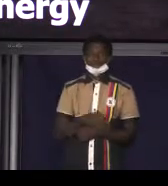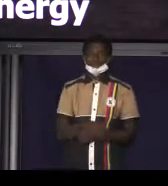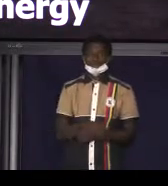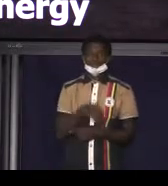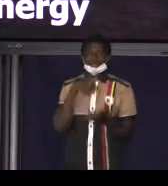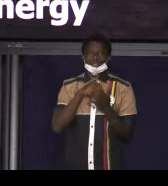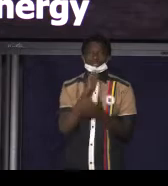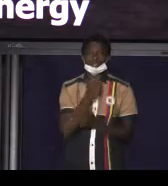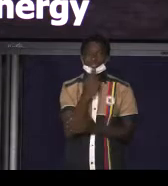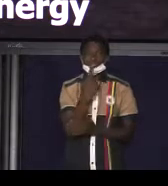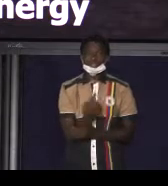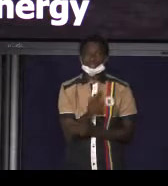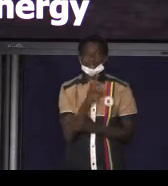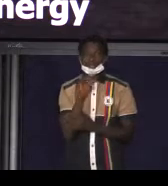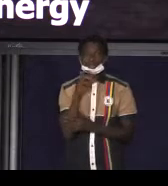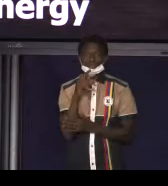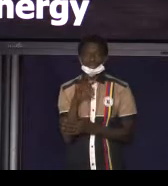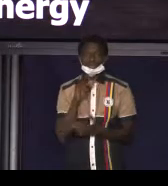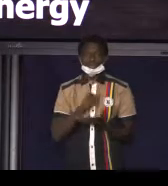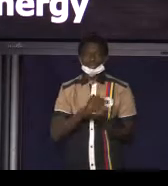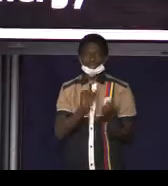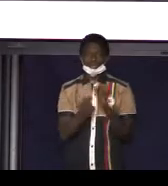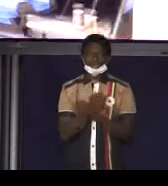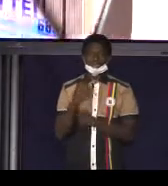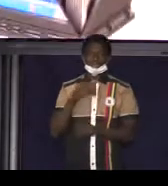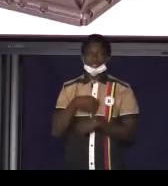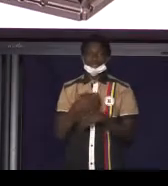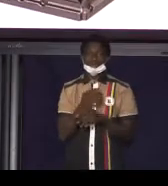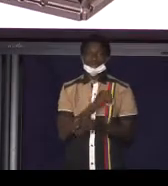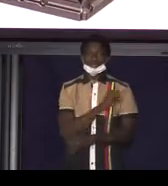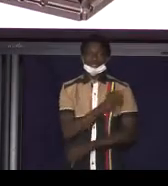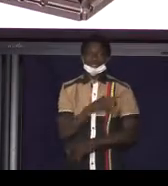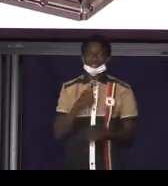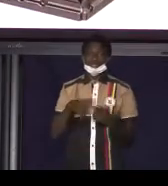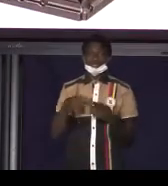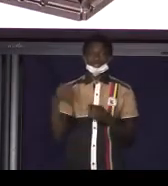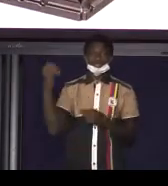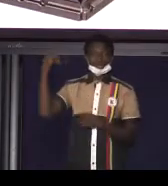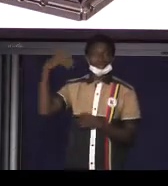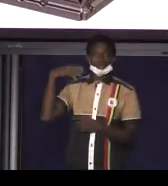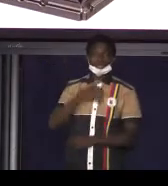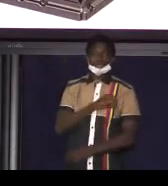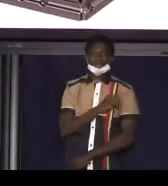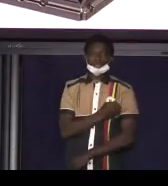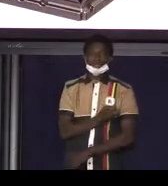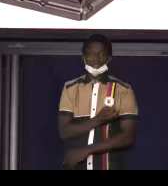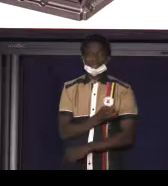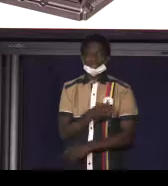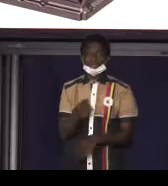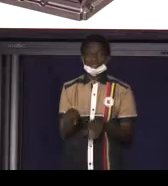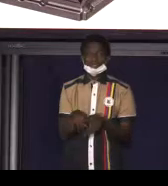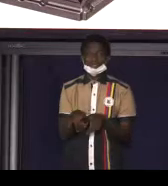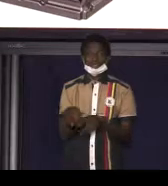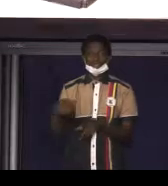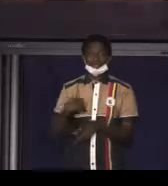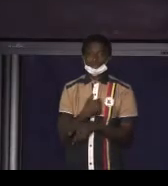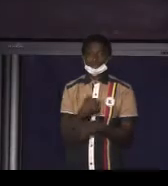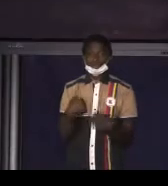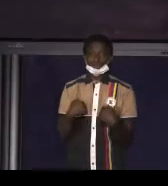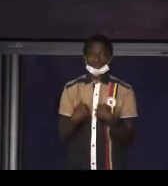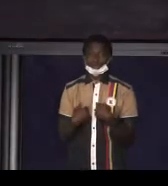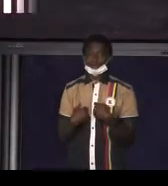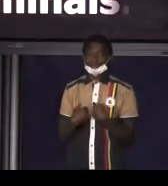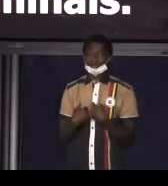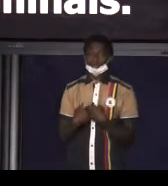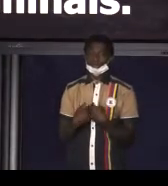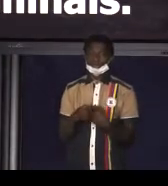is a single unit that converts chemical energy into electric energy. Likewise, we have this